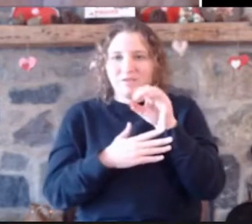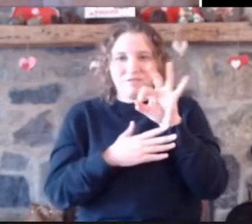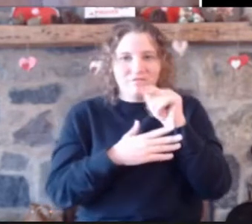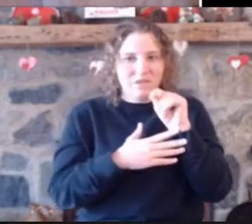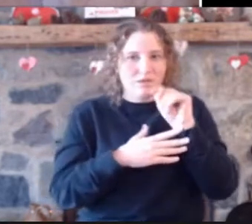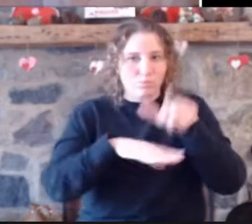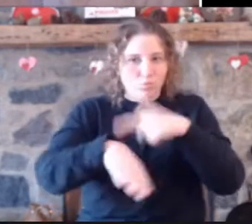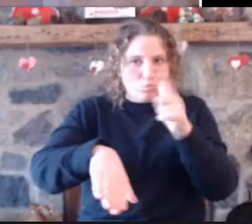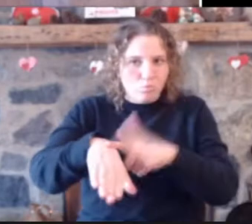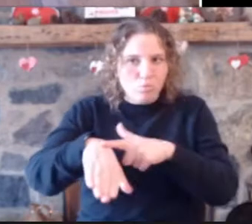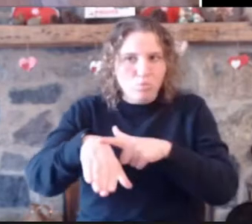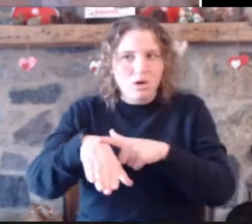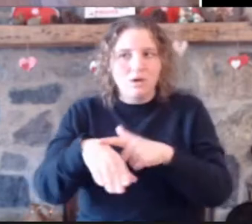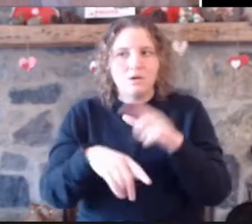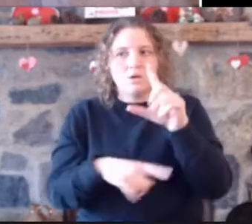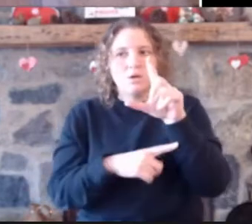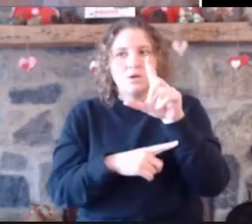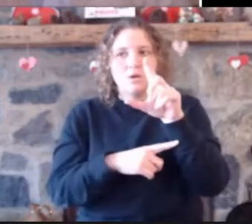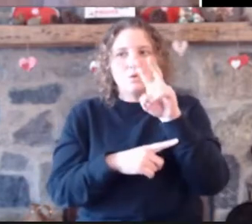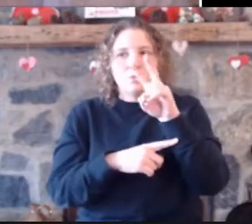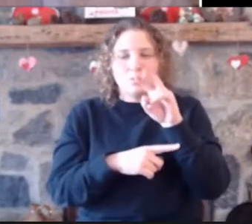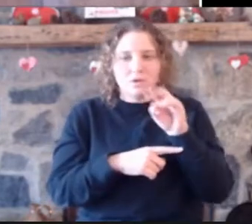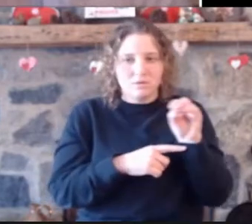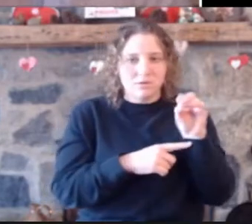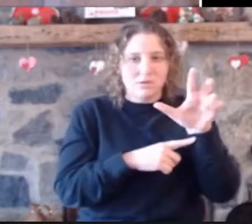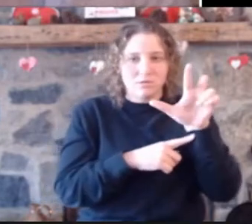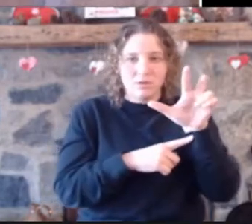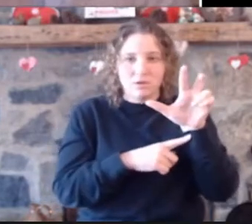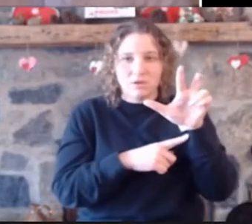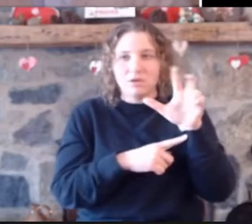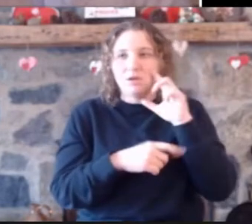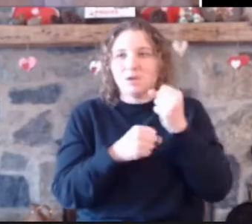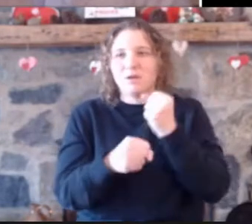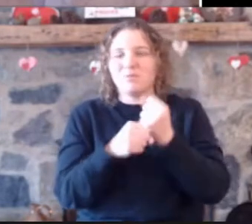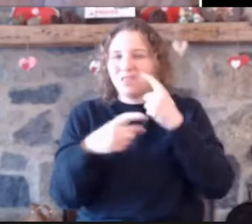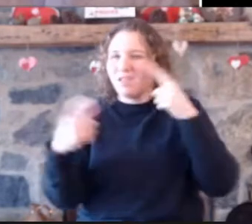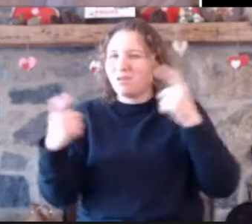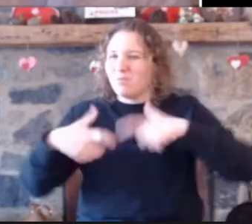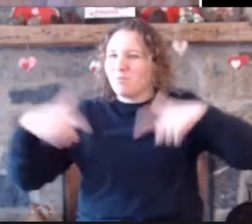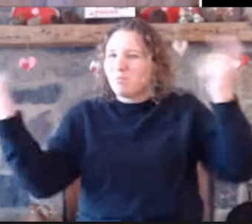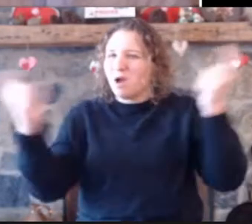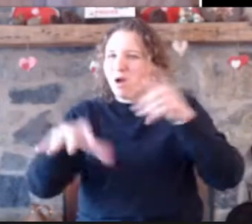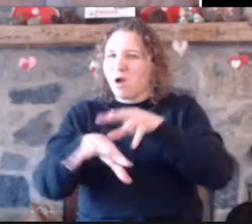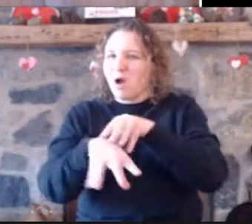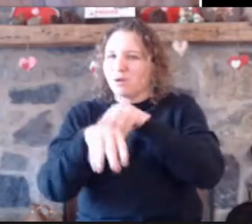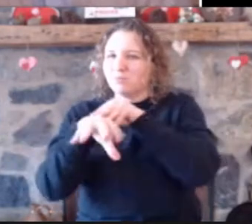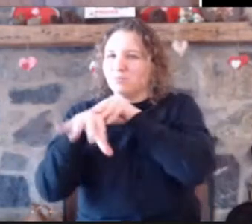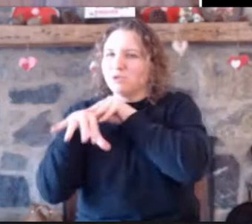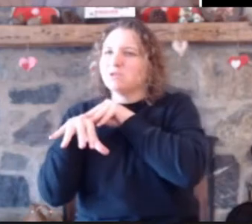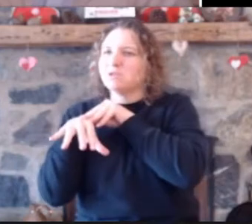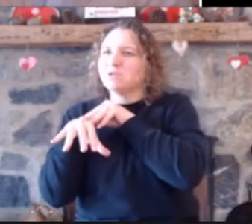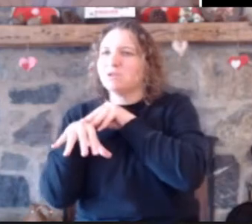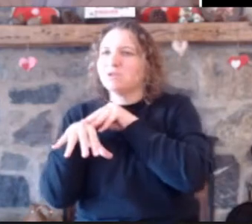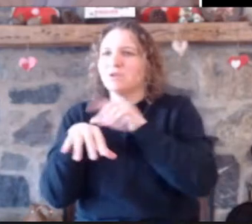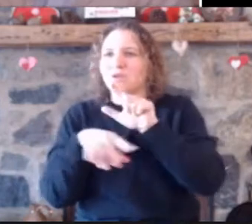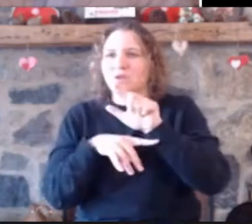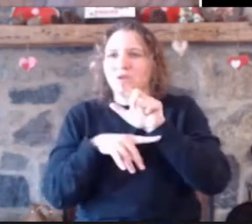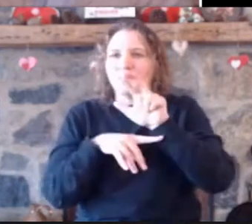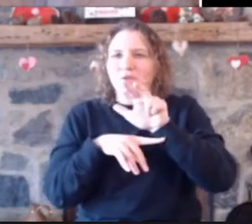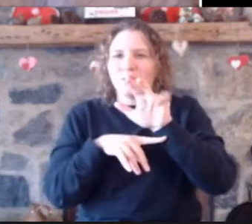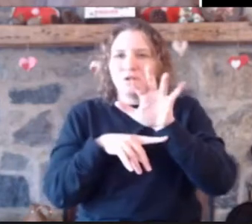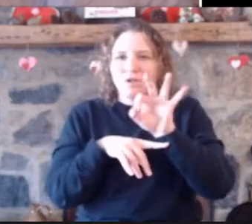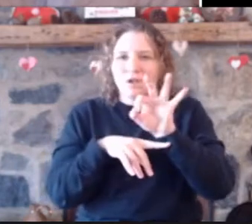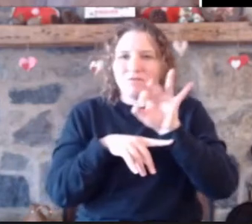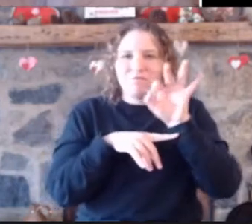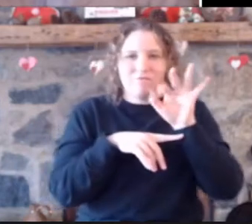Here, 2003, this is what they think was a giant octopus, 39 feet long. In other words, we have really big stuff way down